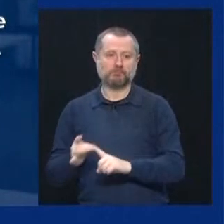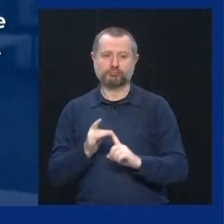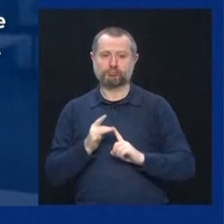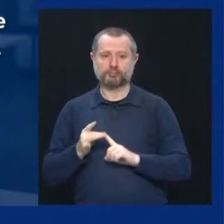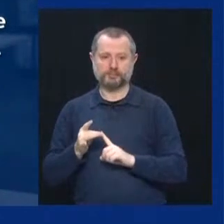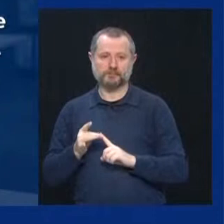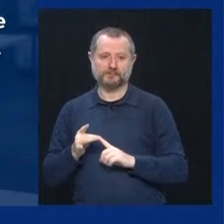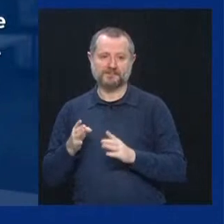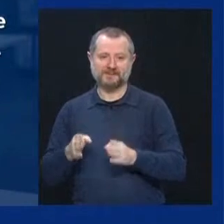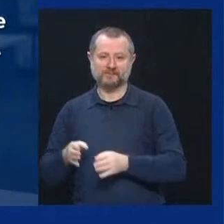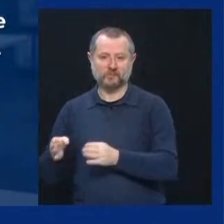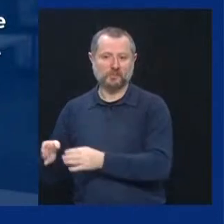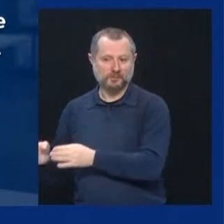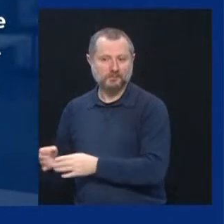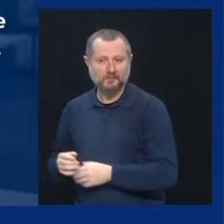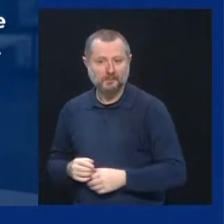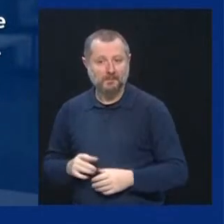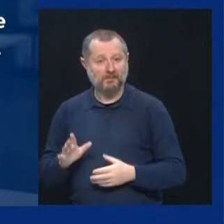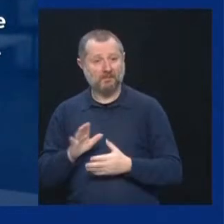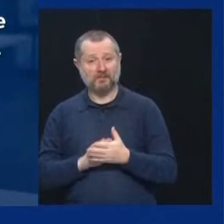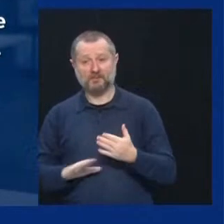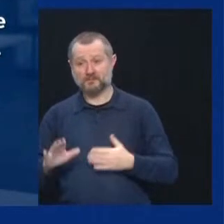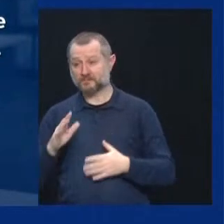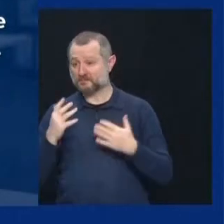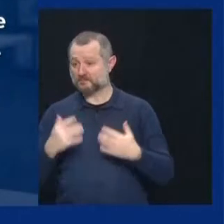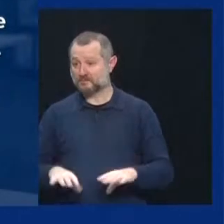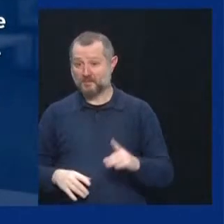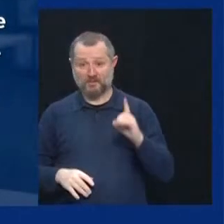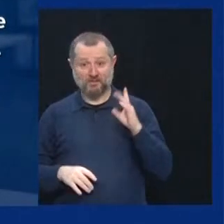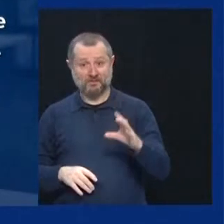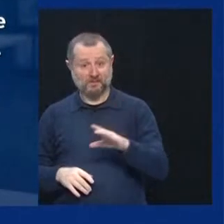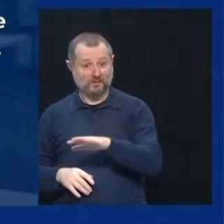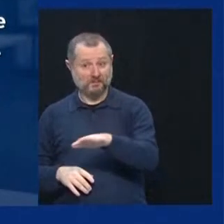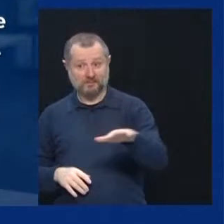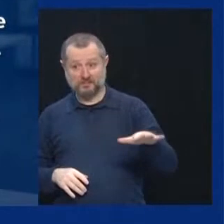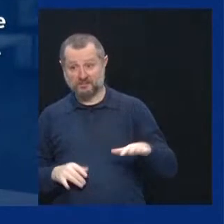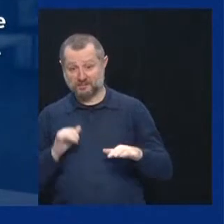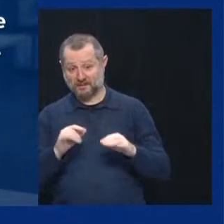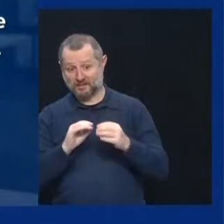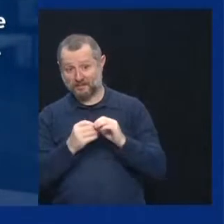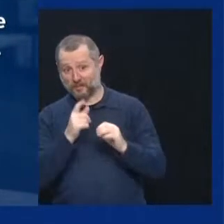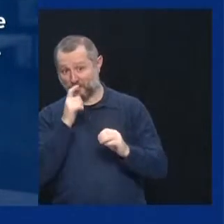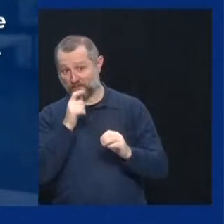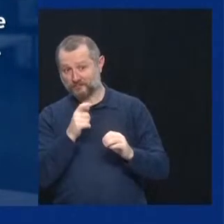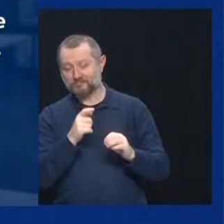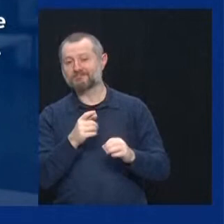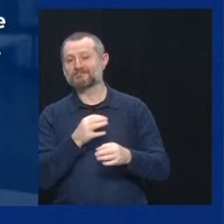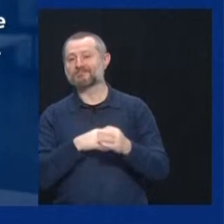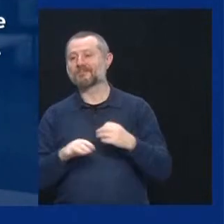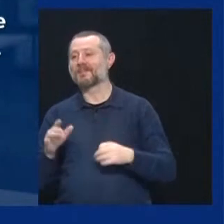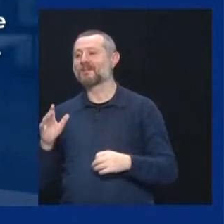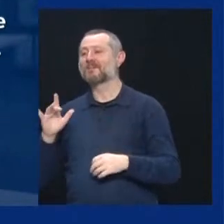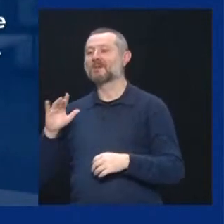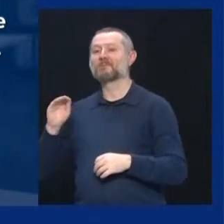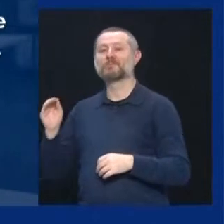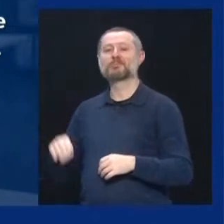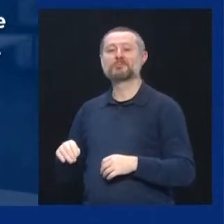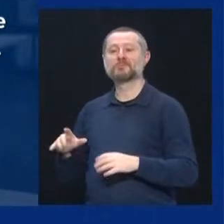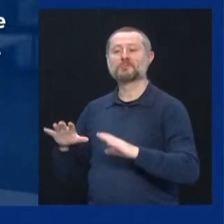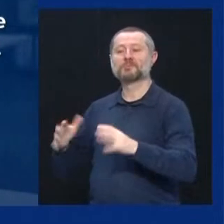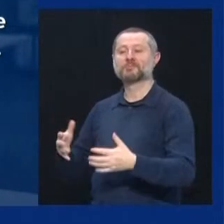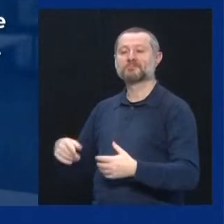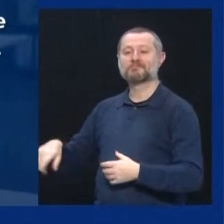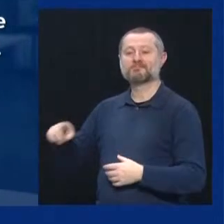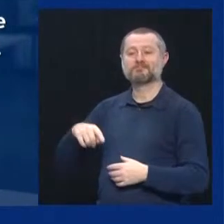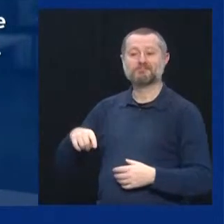a college doesn't want to live with the 100 individual standard, test 25% of your people, and if